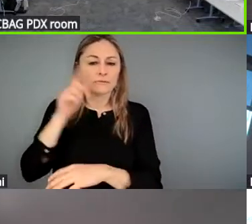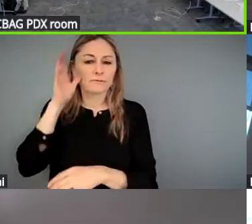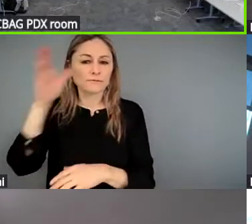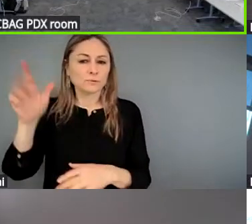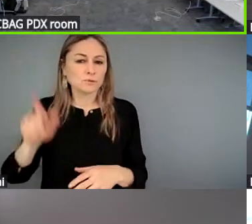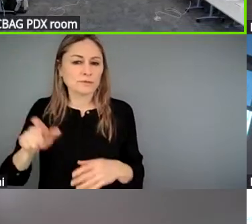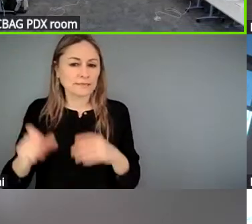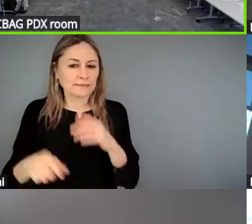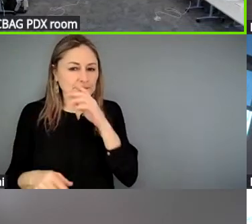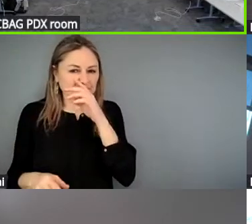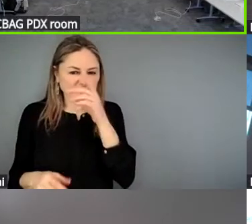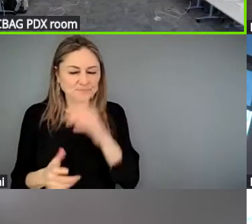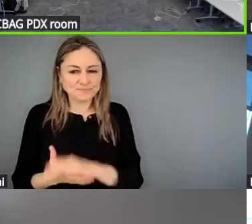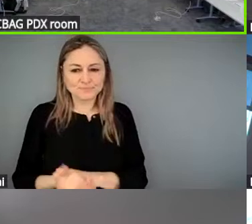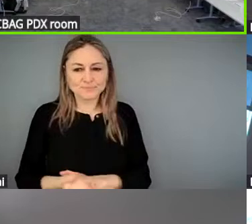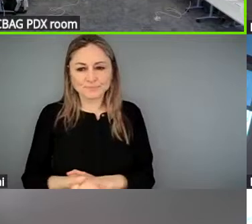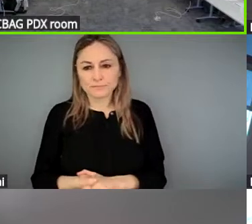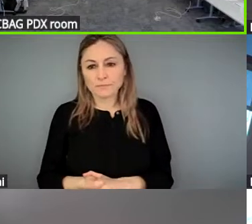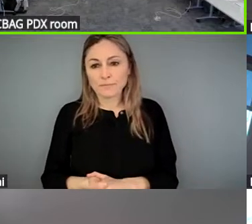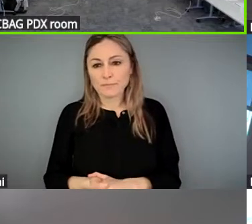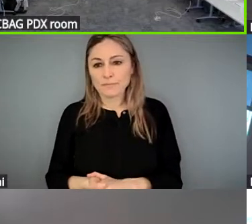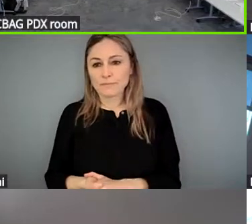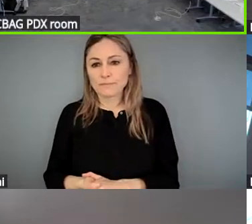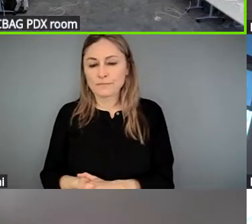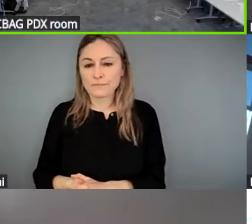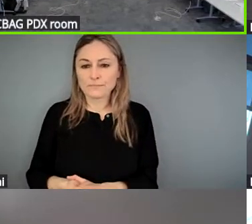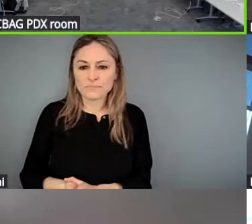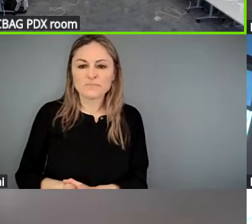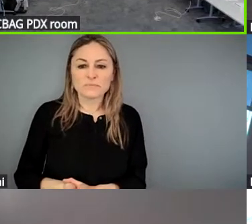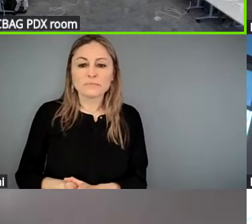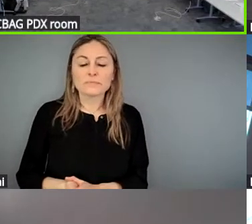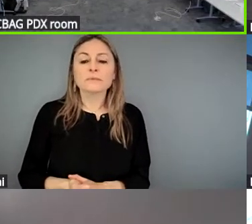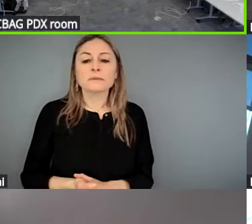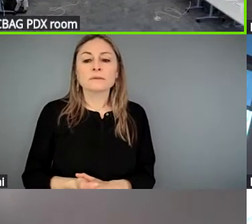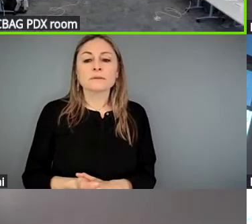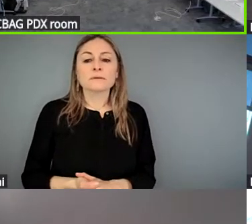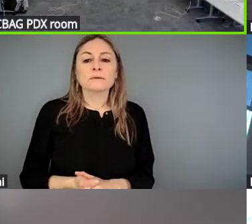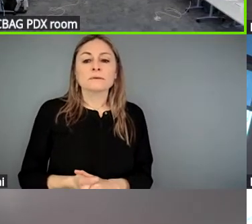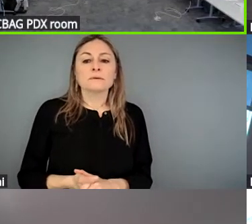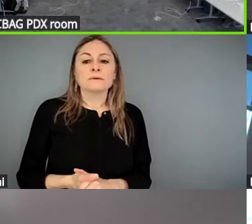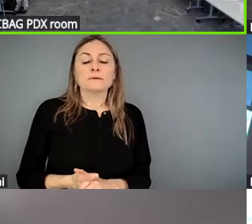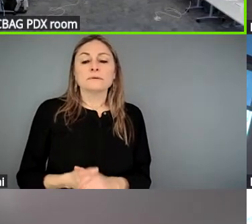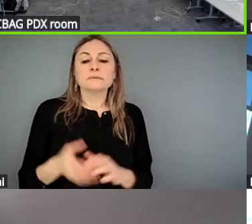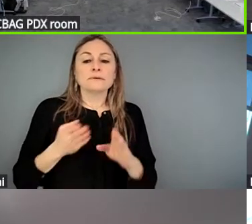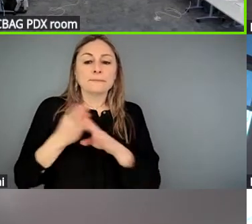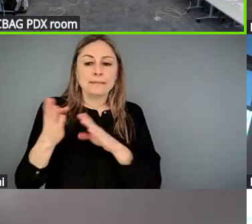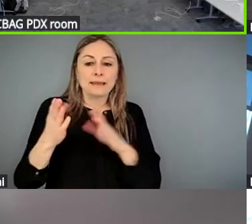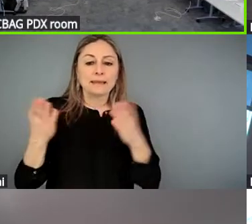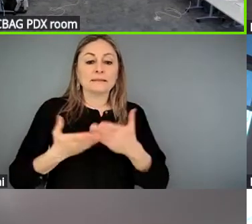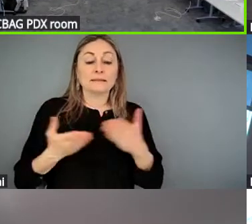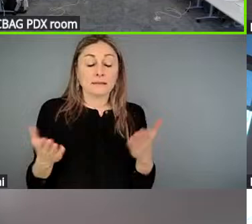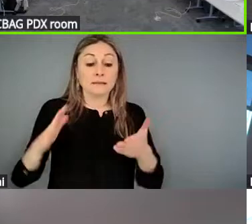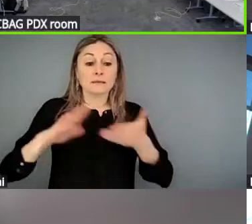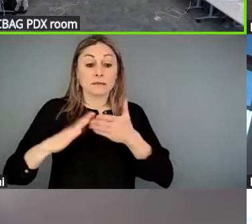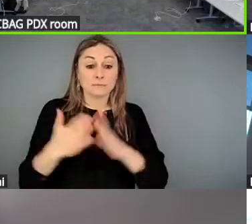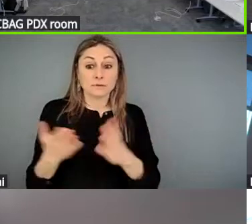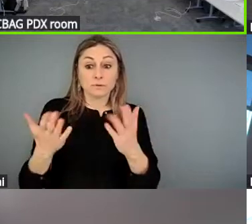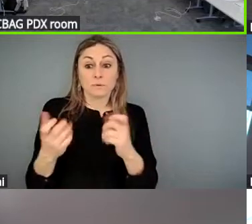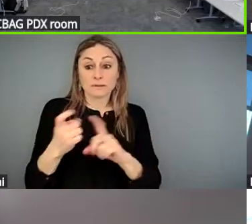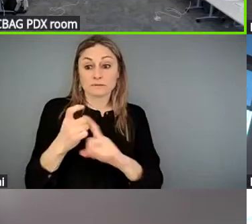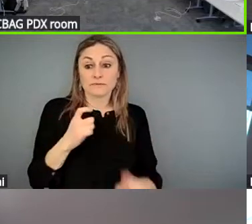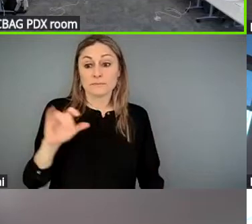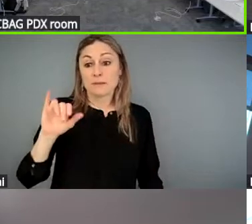there. Tom? Yeah, so the main thing I think that the community wants from IVR